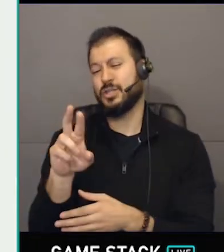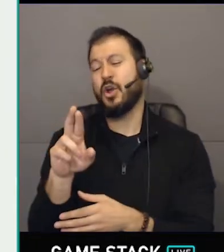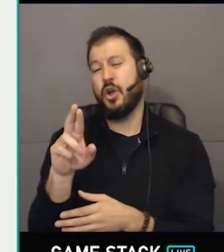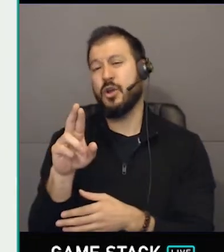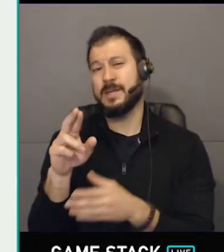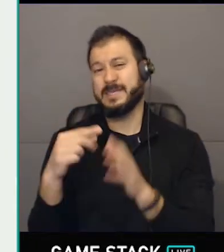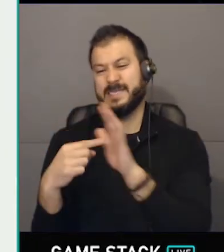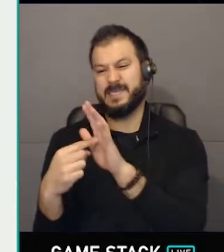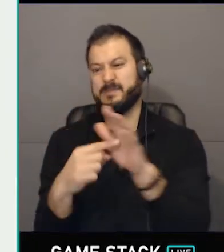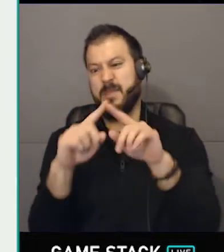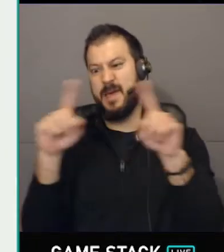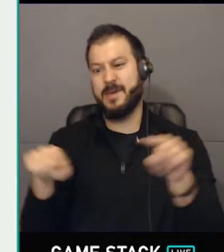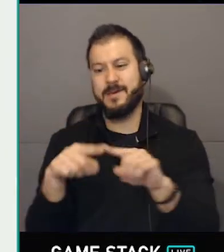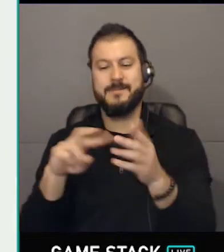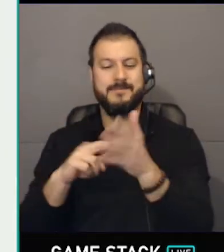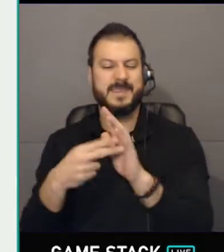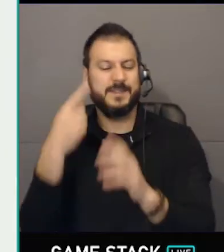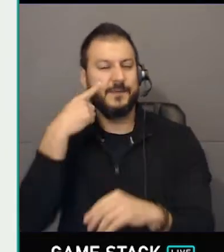session.